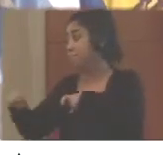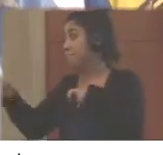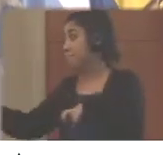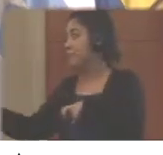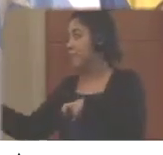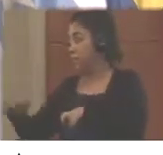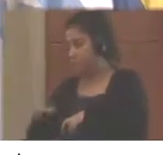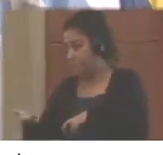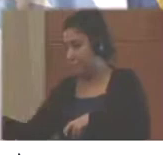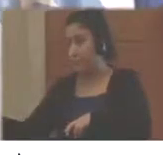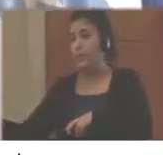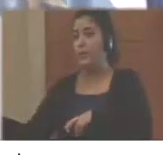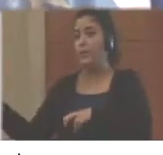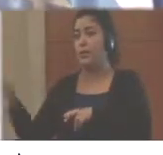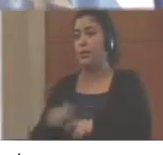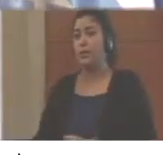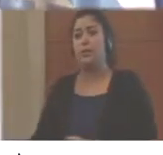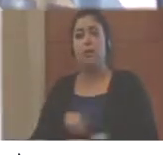Uh, Members of